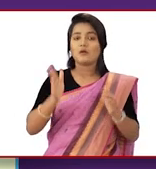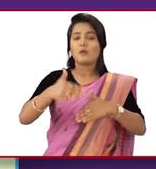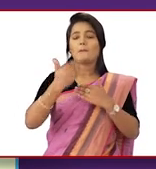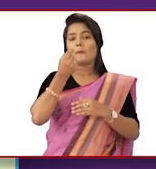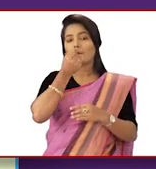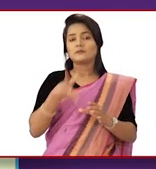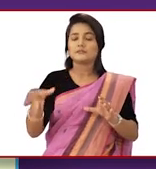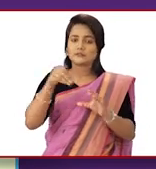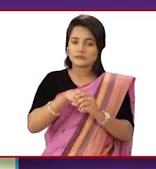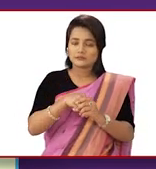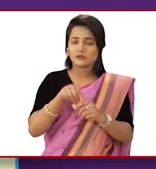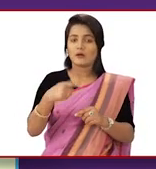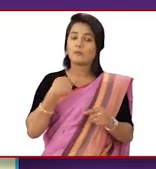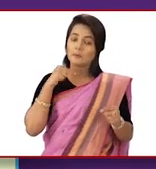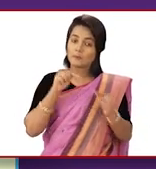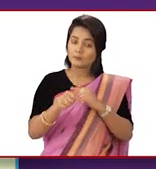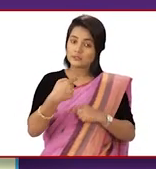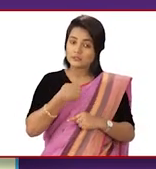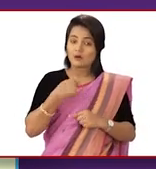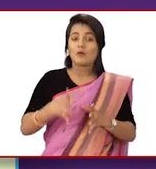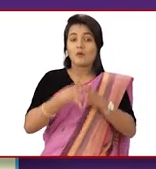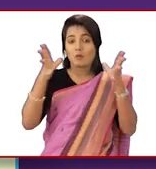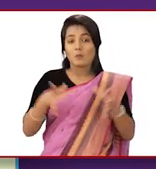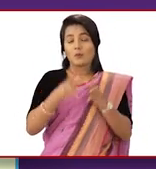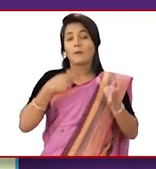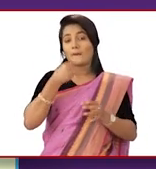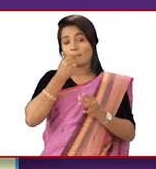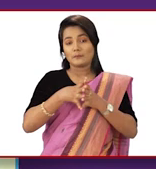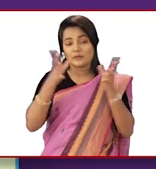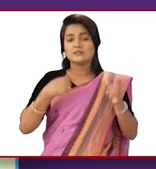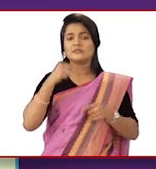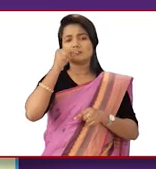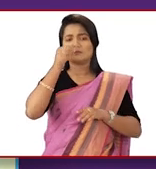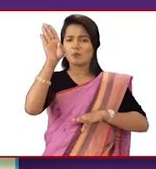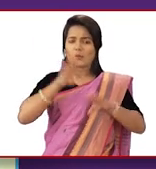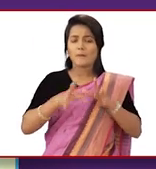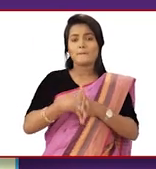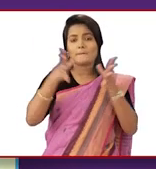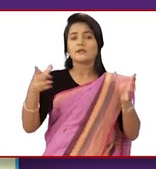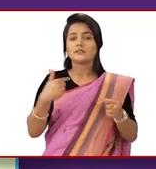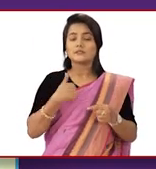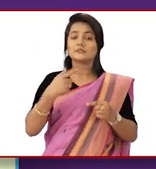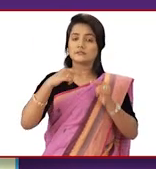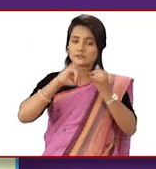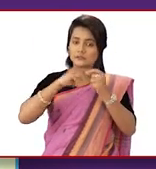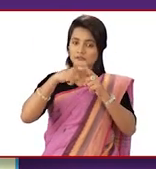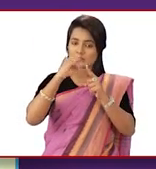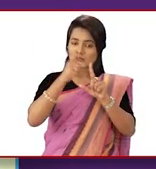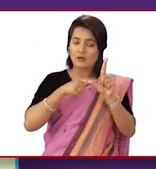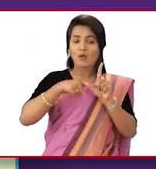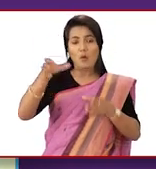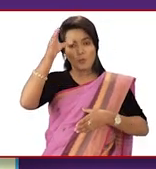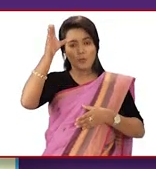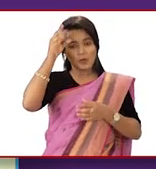woman. They let me be me. Because I am more than a woman. I'm more than my gender. I am my skills. I am my age, I am